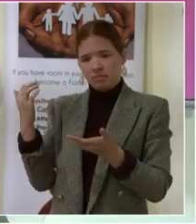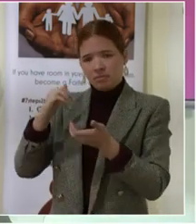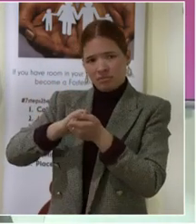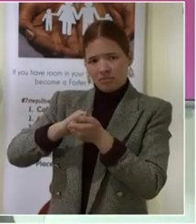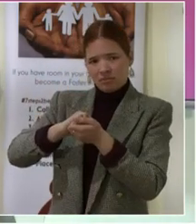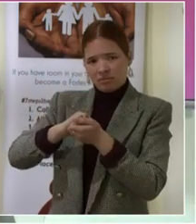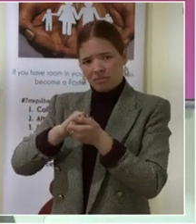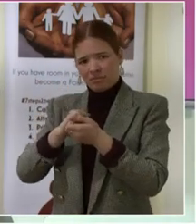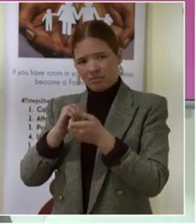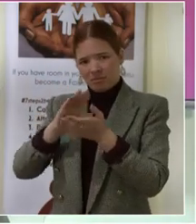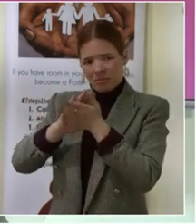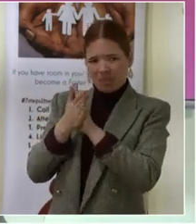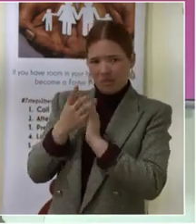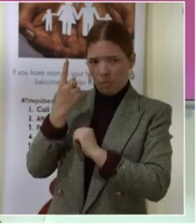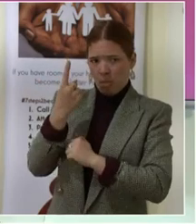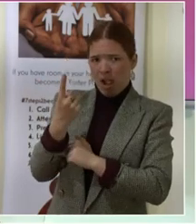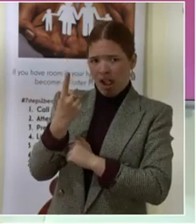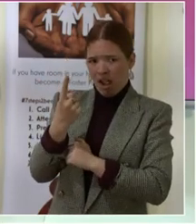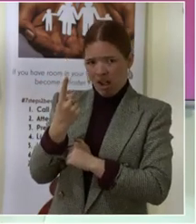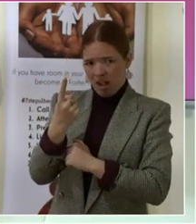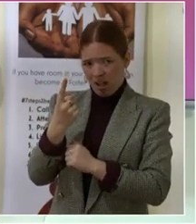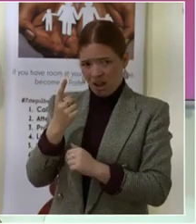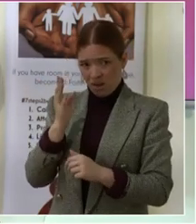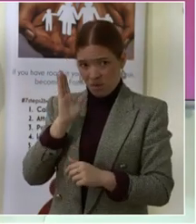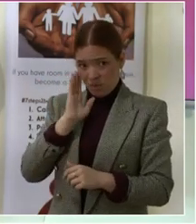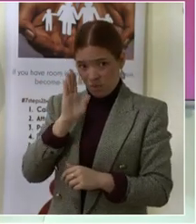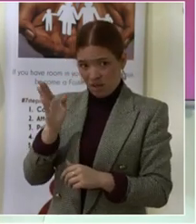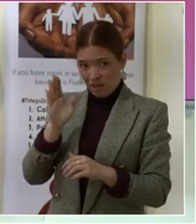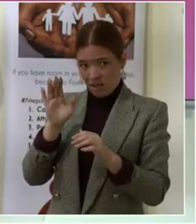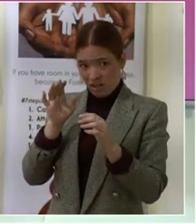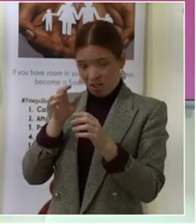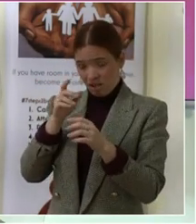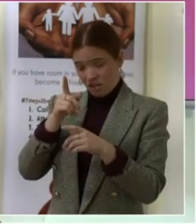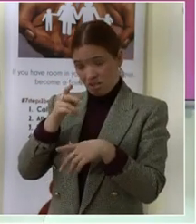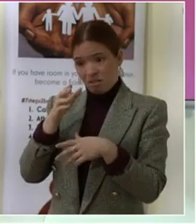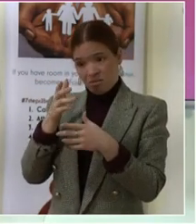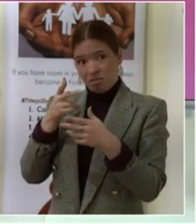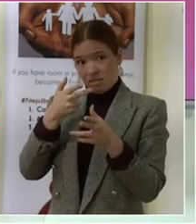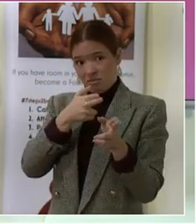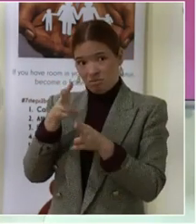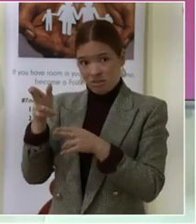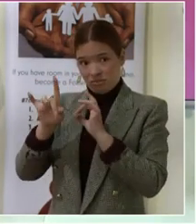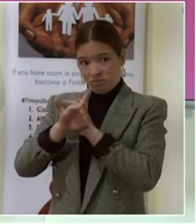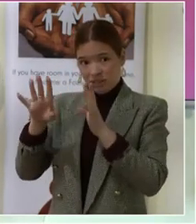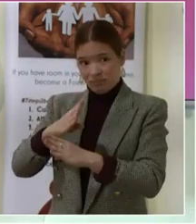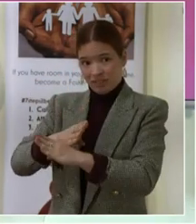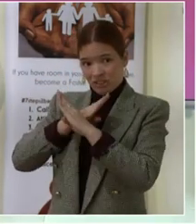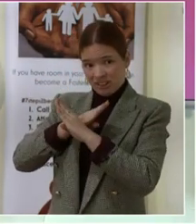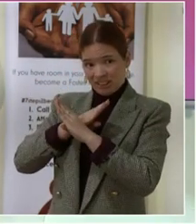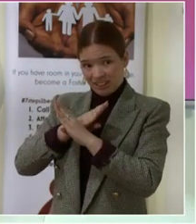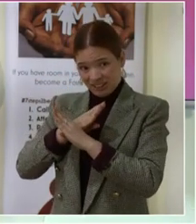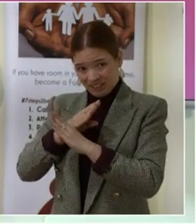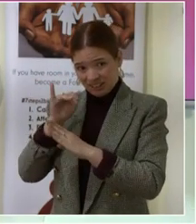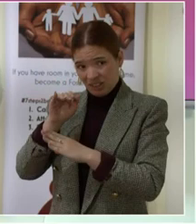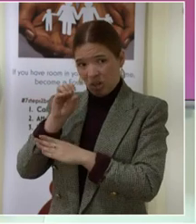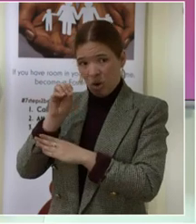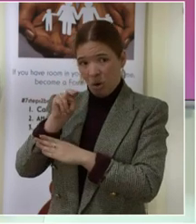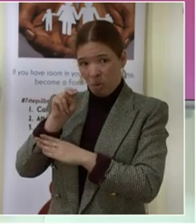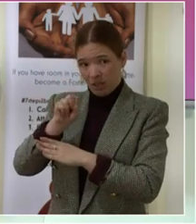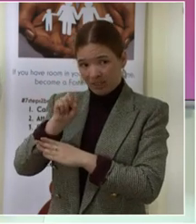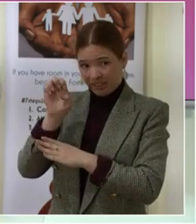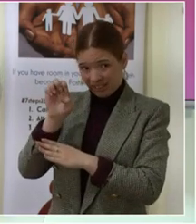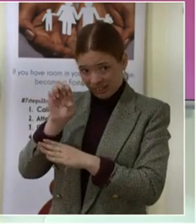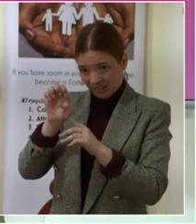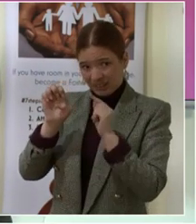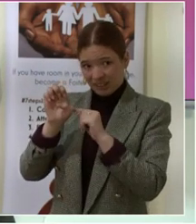stay from the Office of Gun Violence Prevention and just move to one's? And just if you could speak more to what that actually looks like in